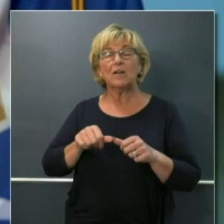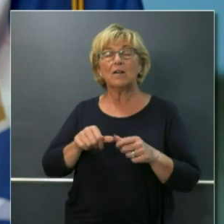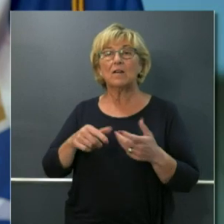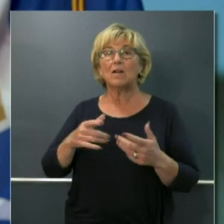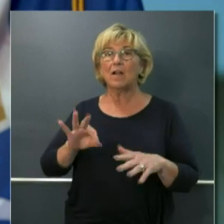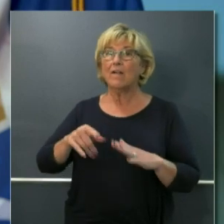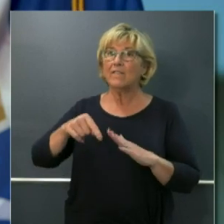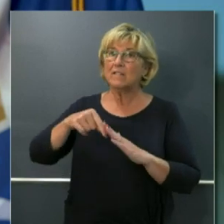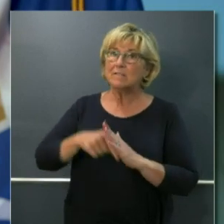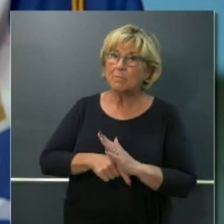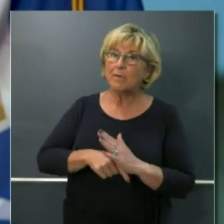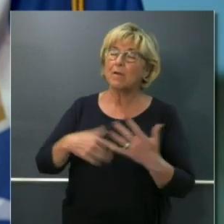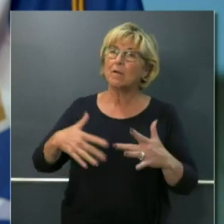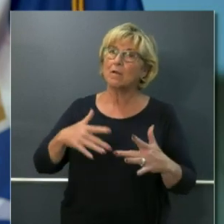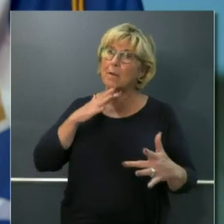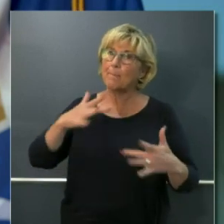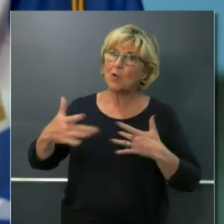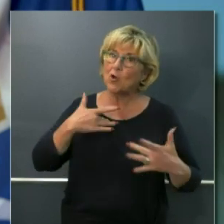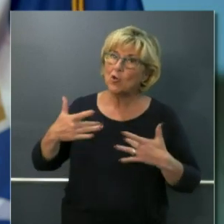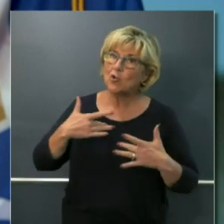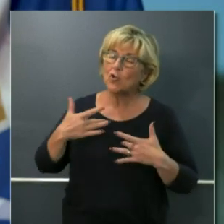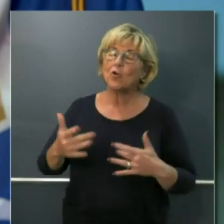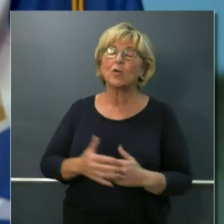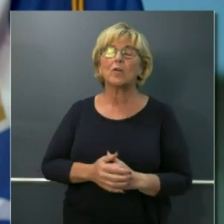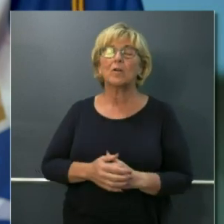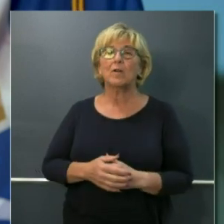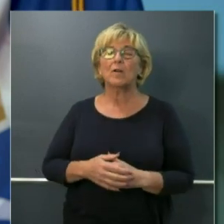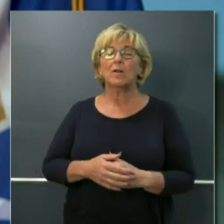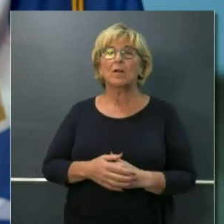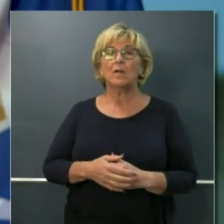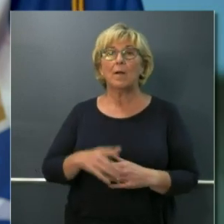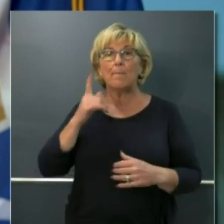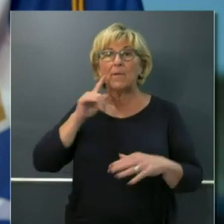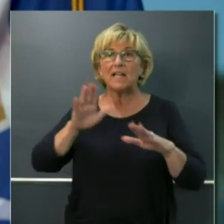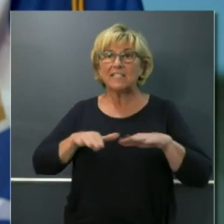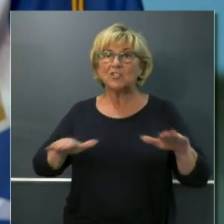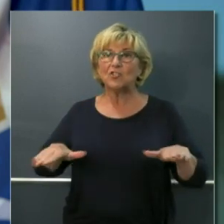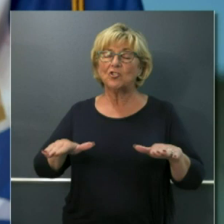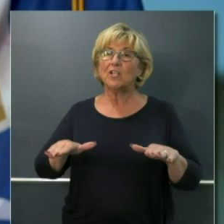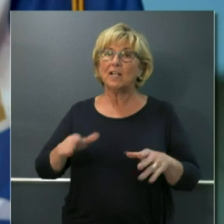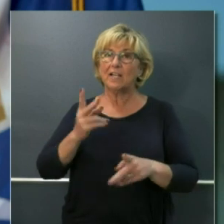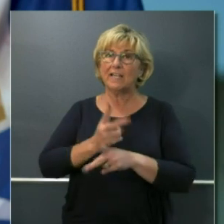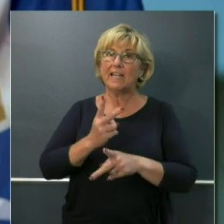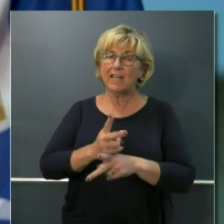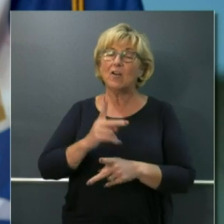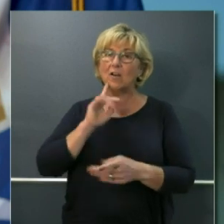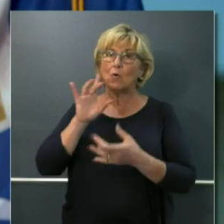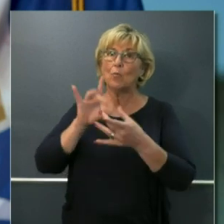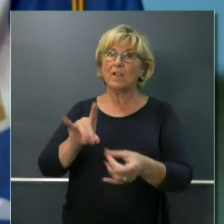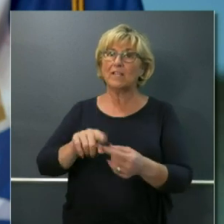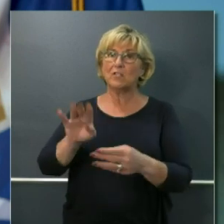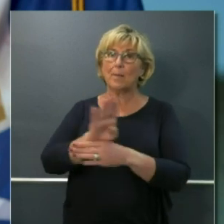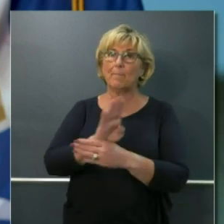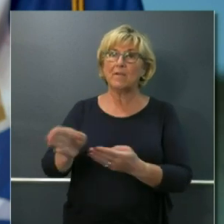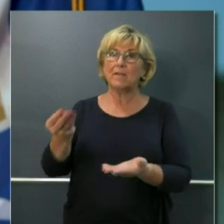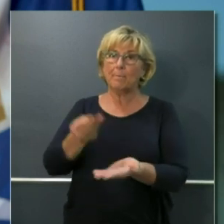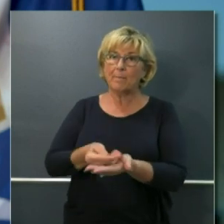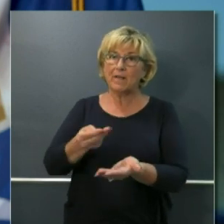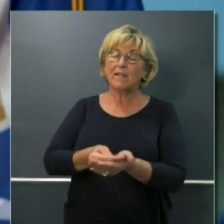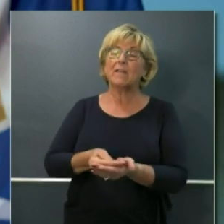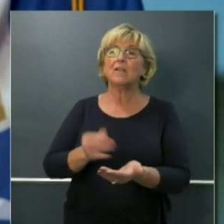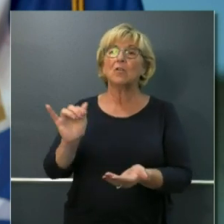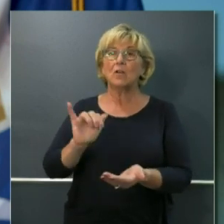deep concern and concentrated effort, because child care is economic development. Child care is